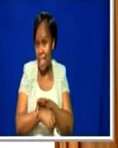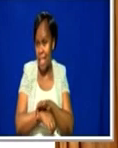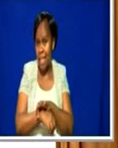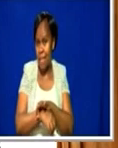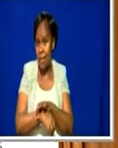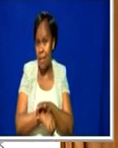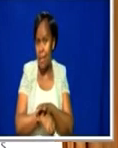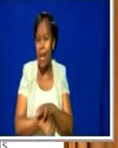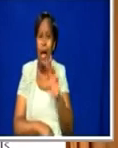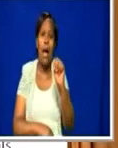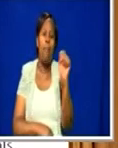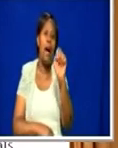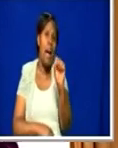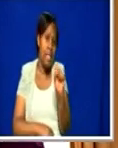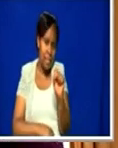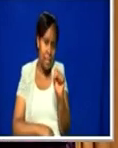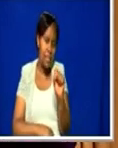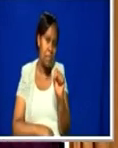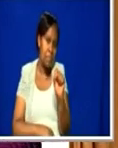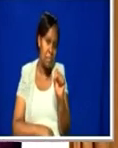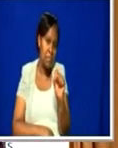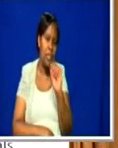then Mars,